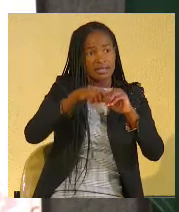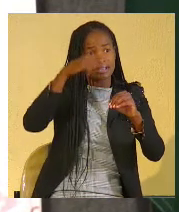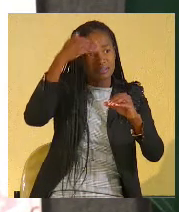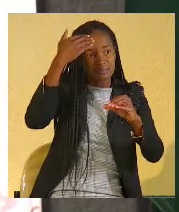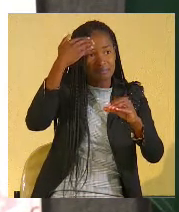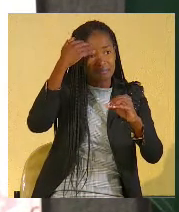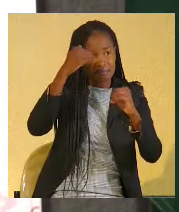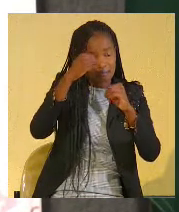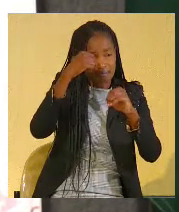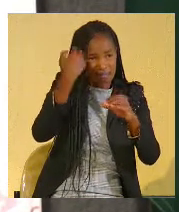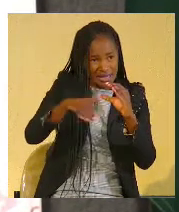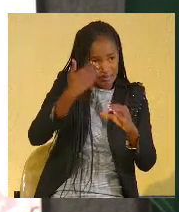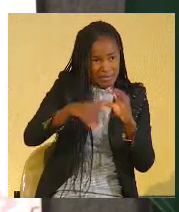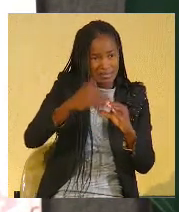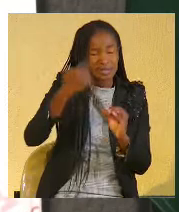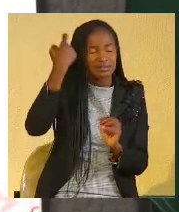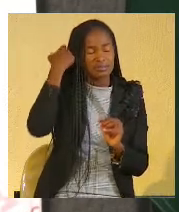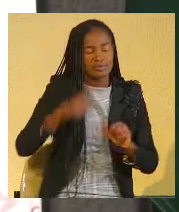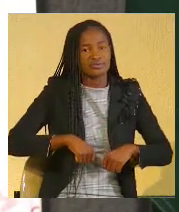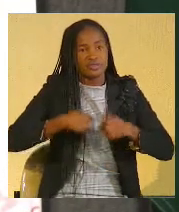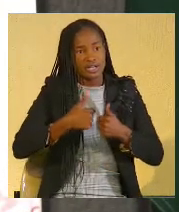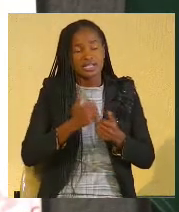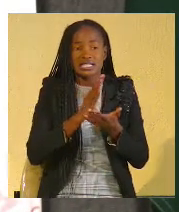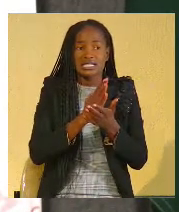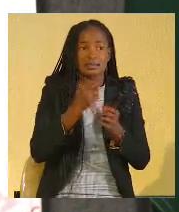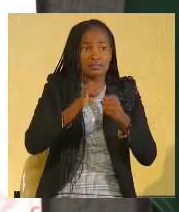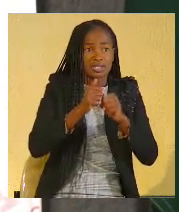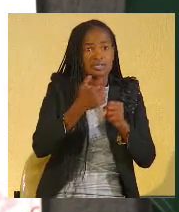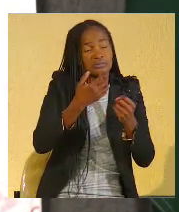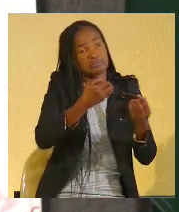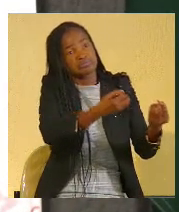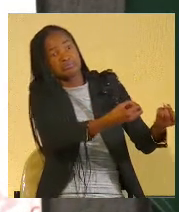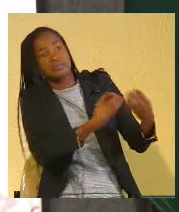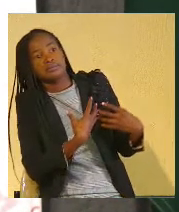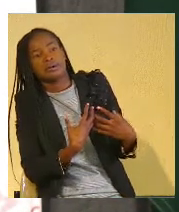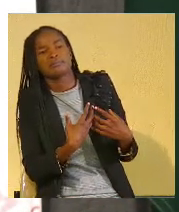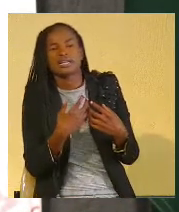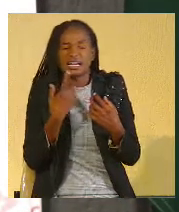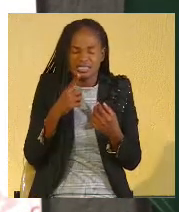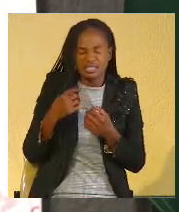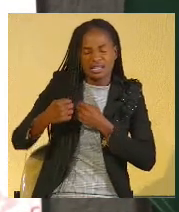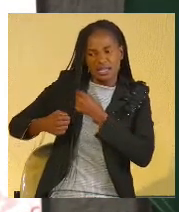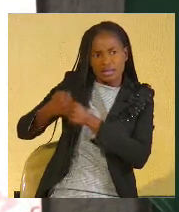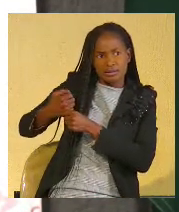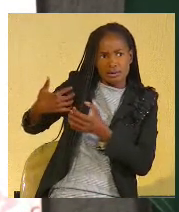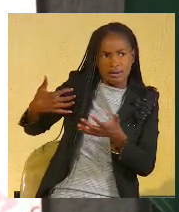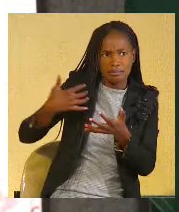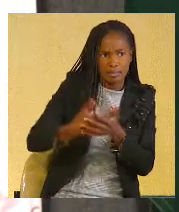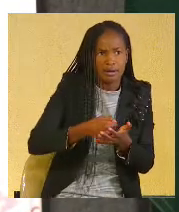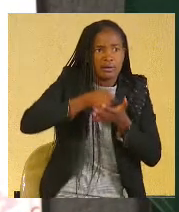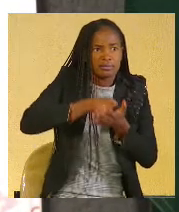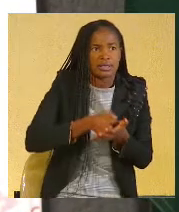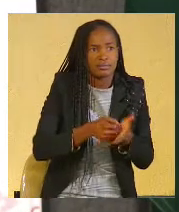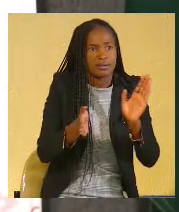but over the years we have been able to overcome that. The experience of COVID-19 has